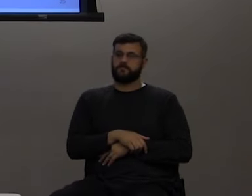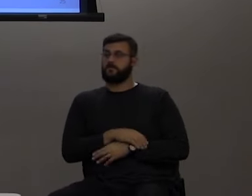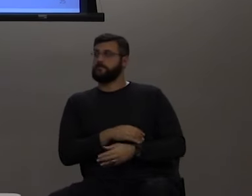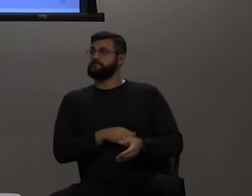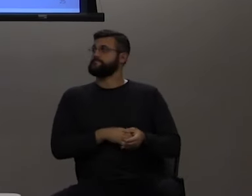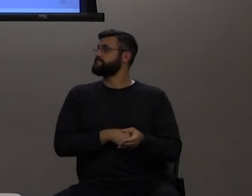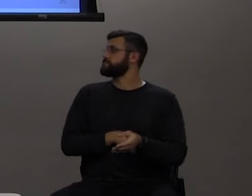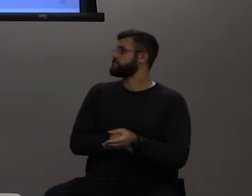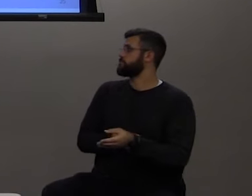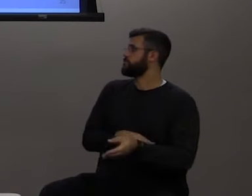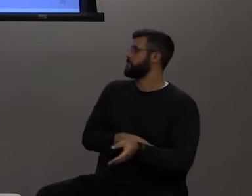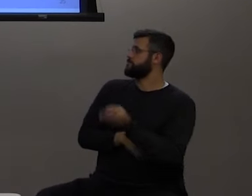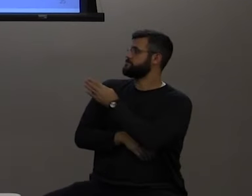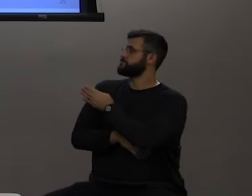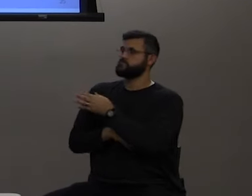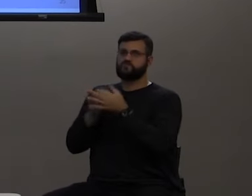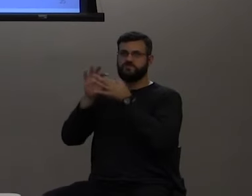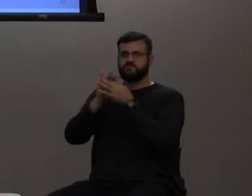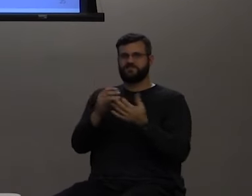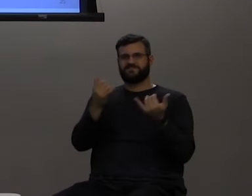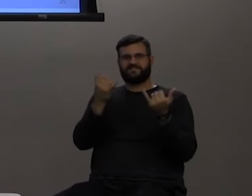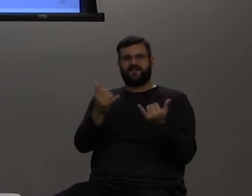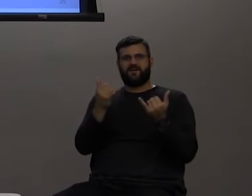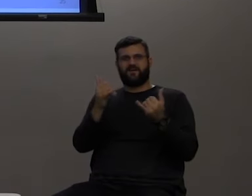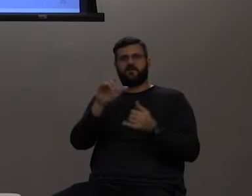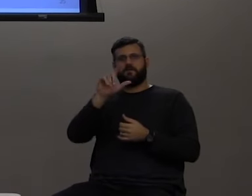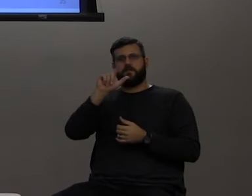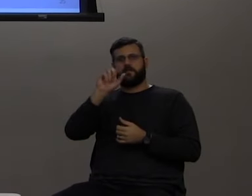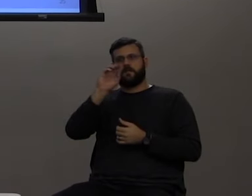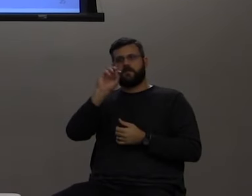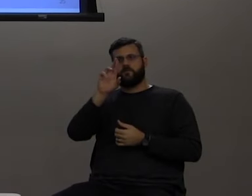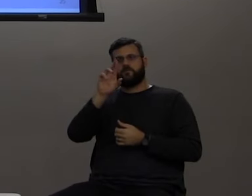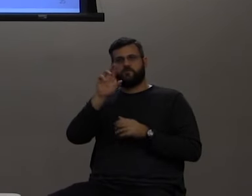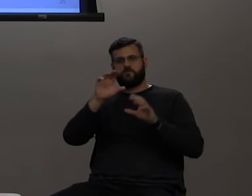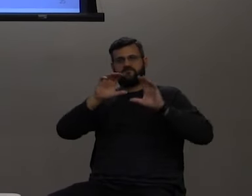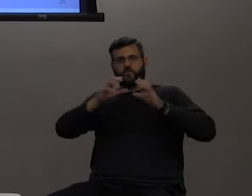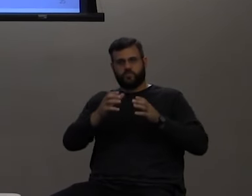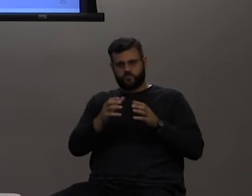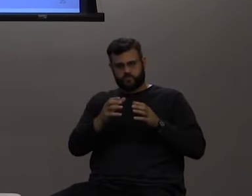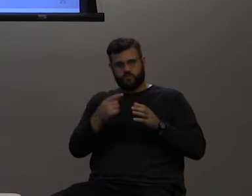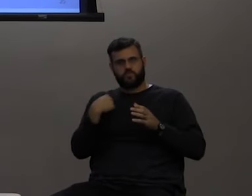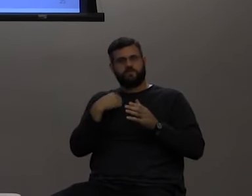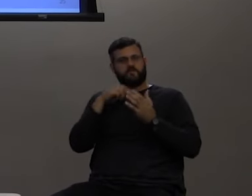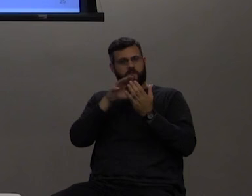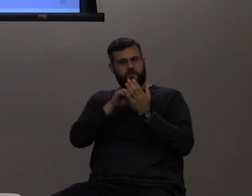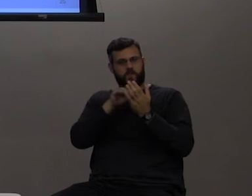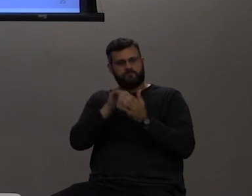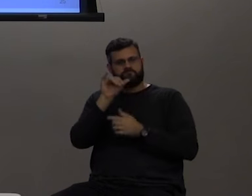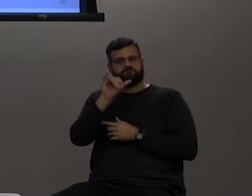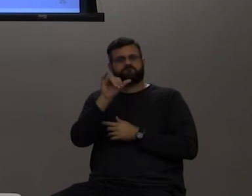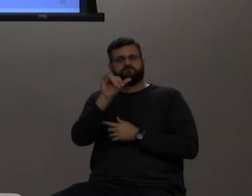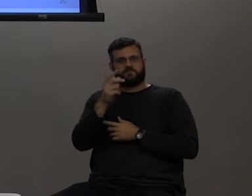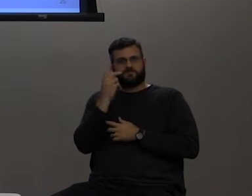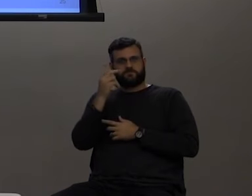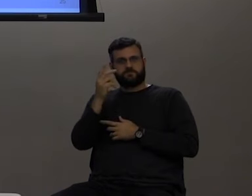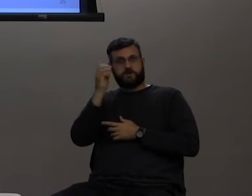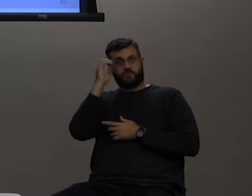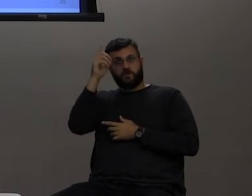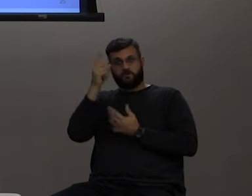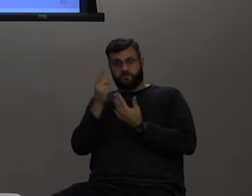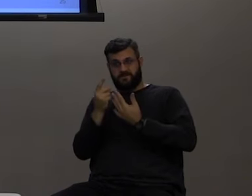So in terms of the existing labor force and what we've learned, we're seeing that education attainment really